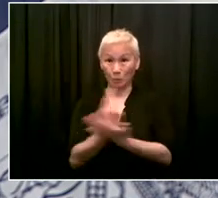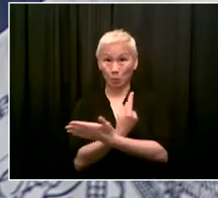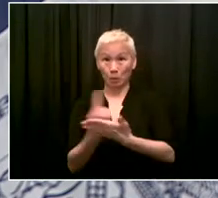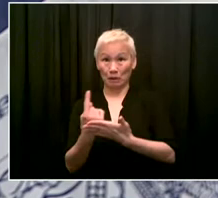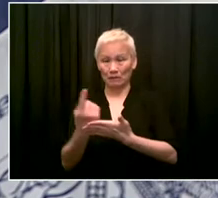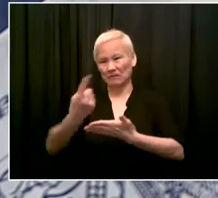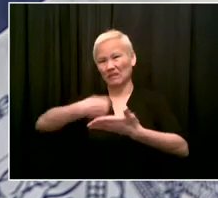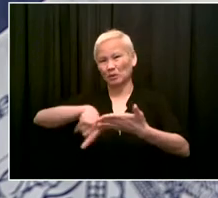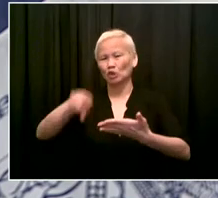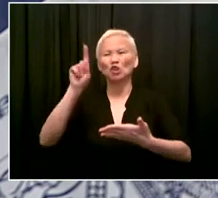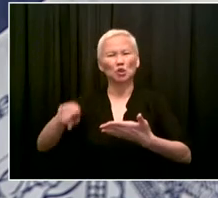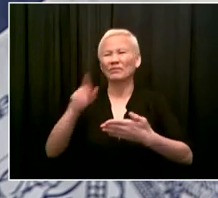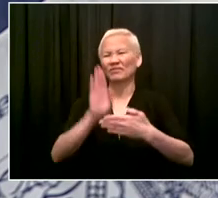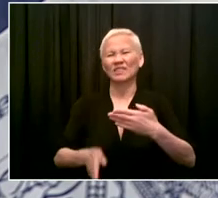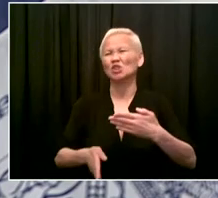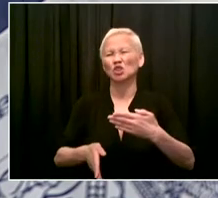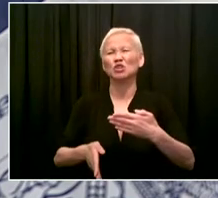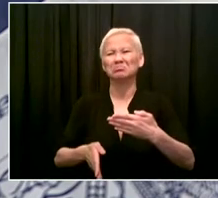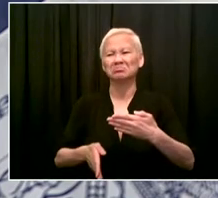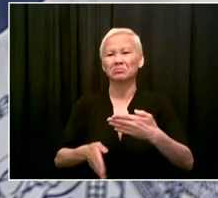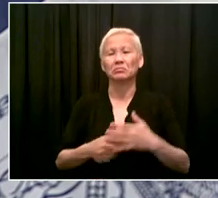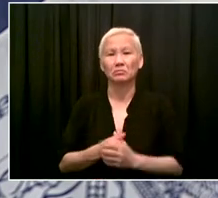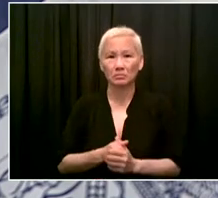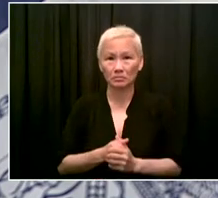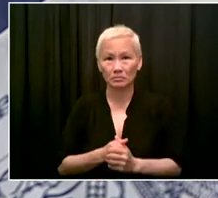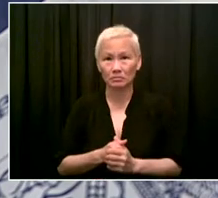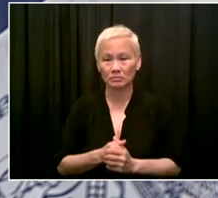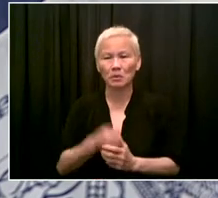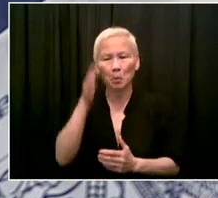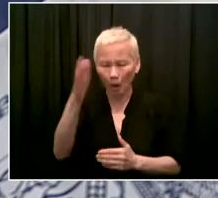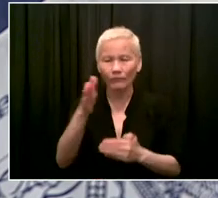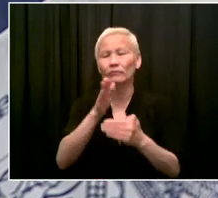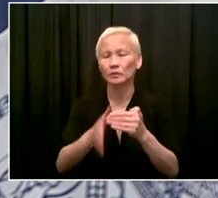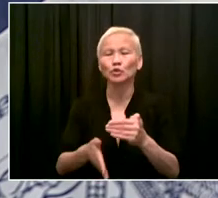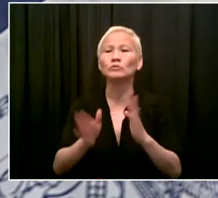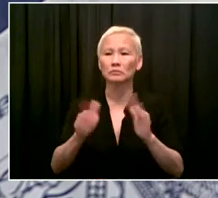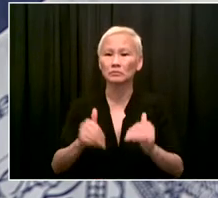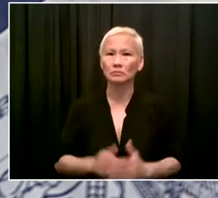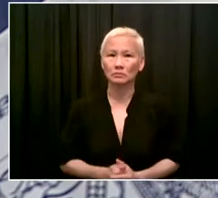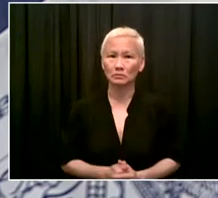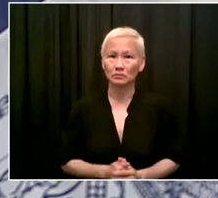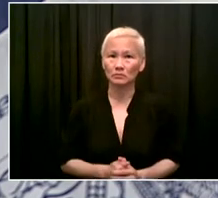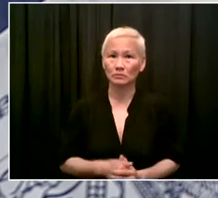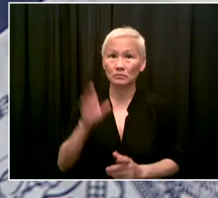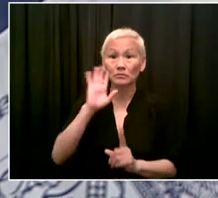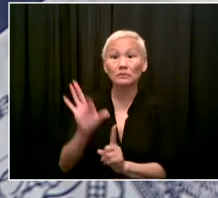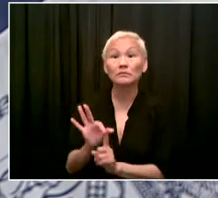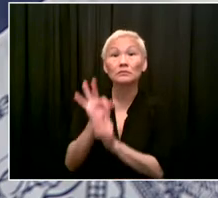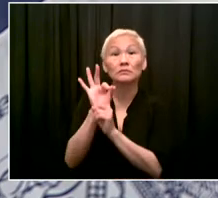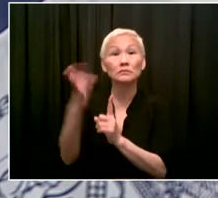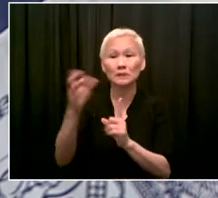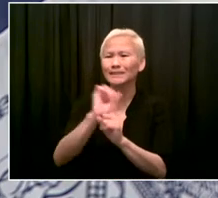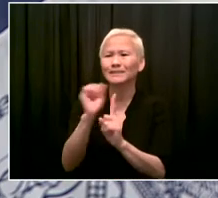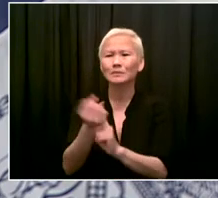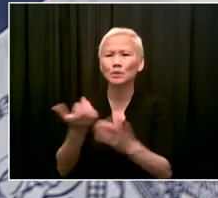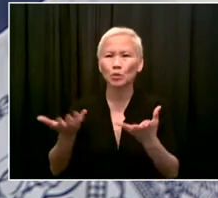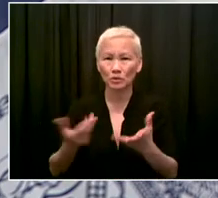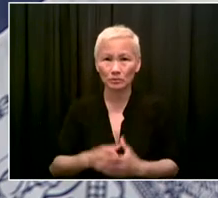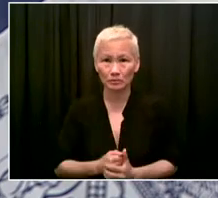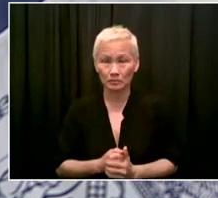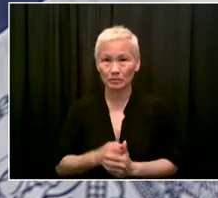You know, I think we had something very unusual. Remember, we never had a June primary for city council before. We always used to be able to do the